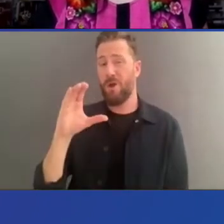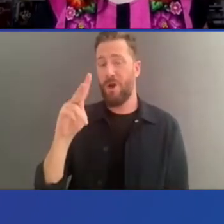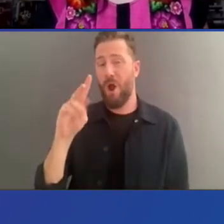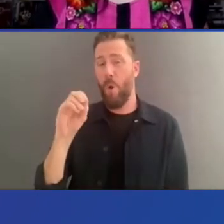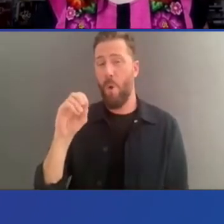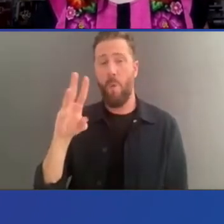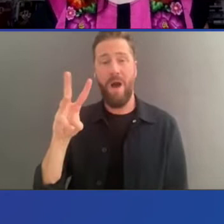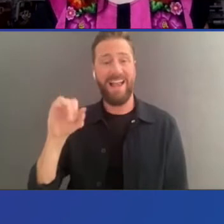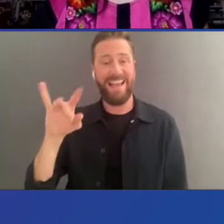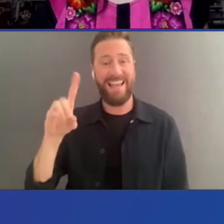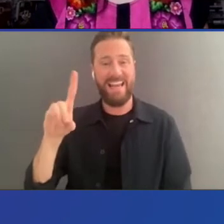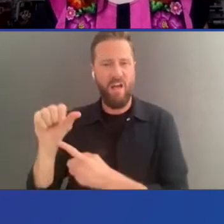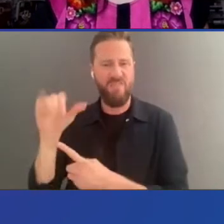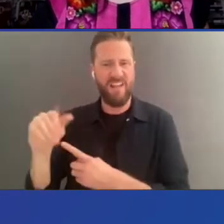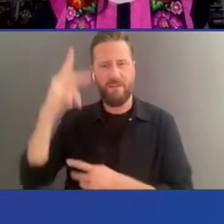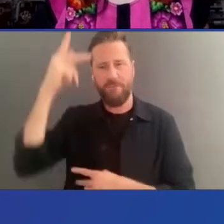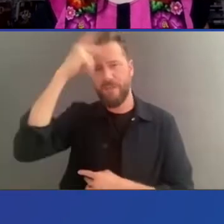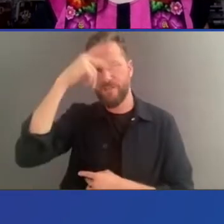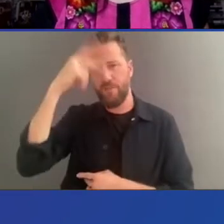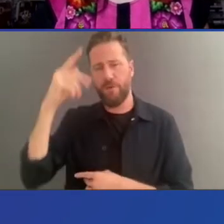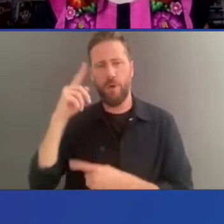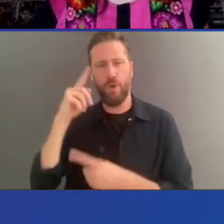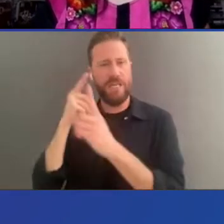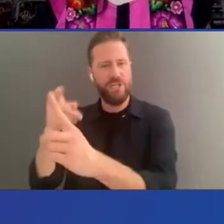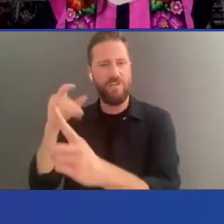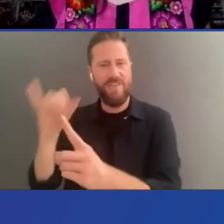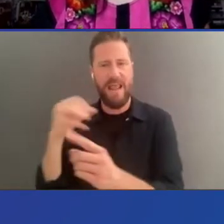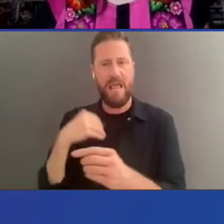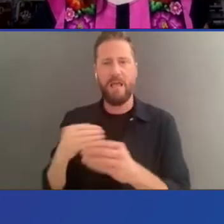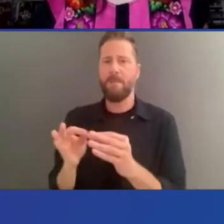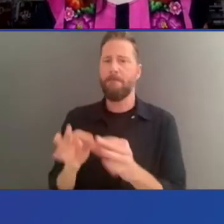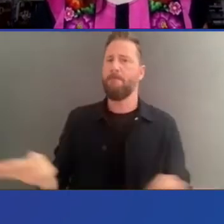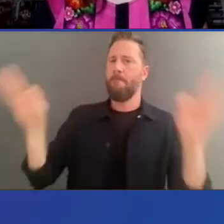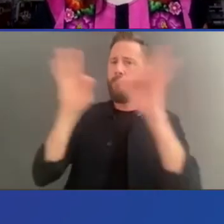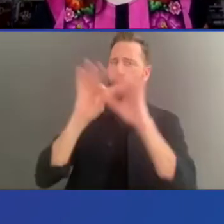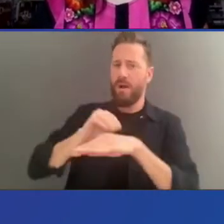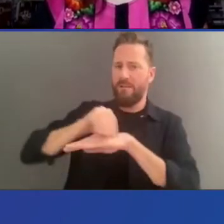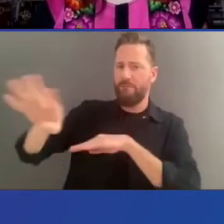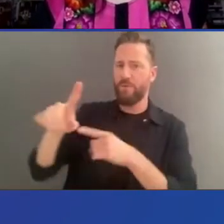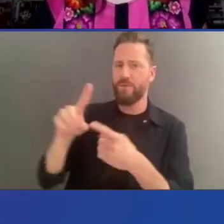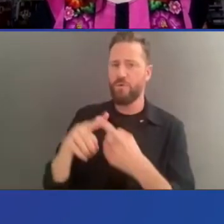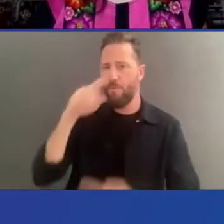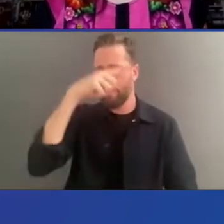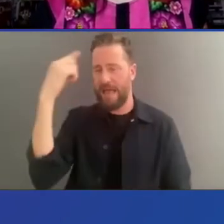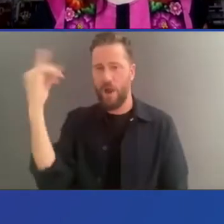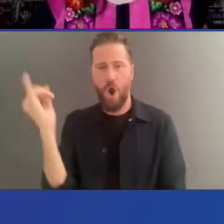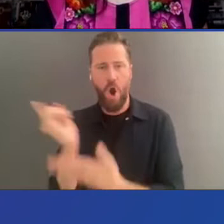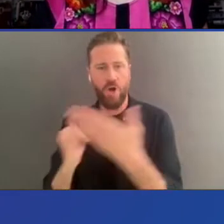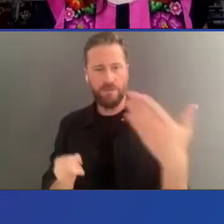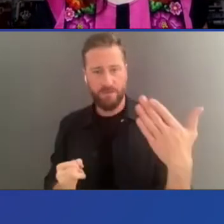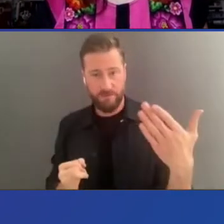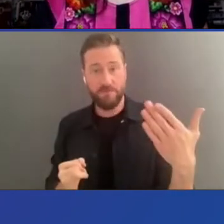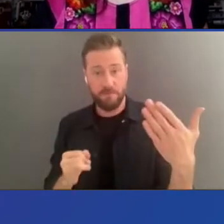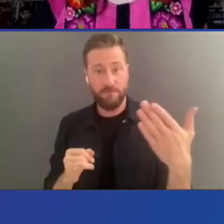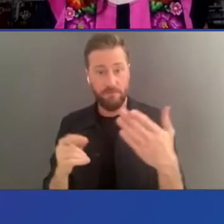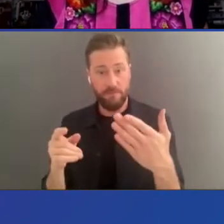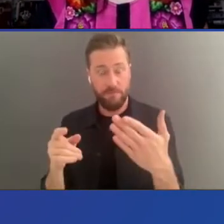initiative that had major influence on Black arts, and especially. And